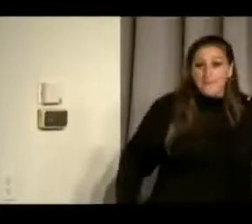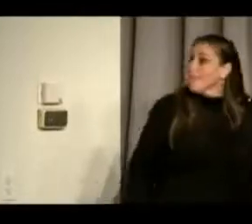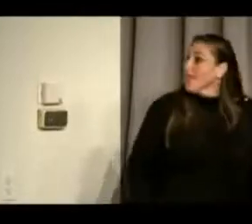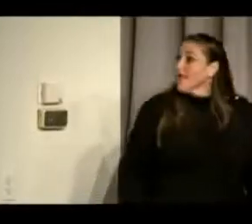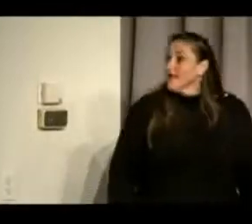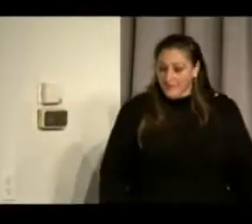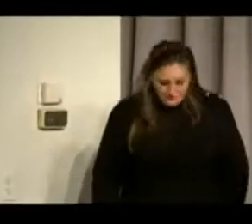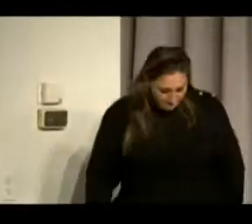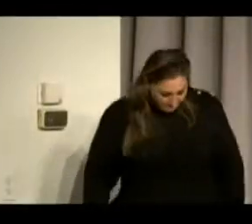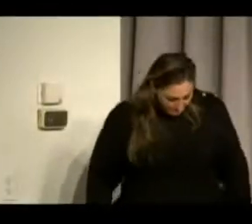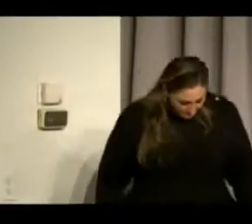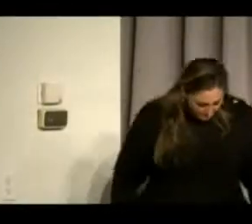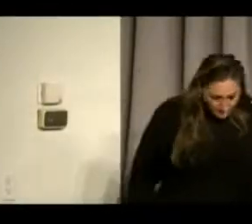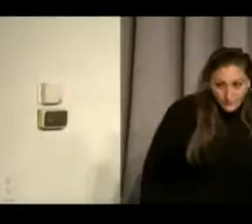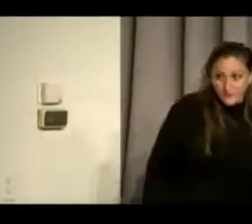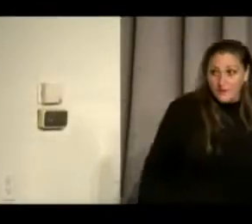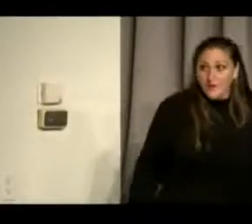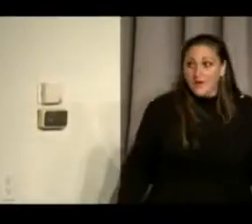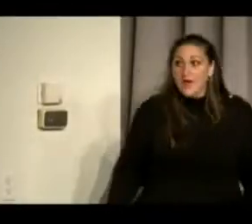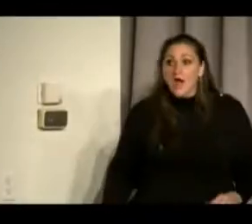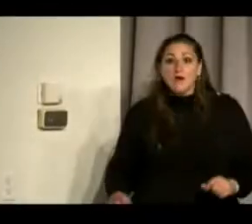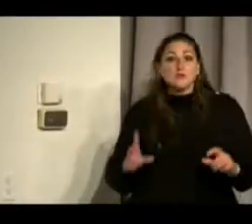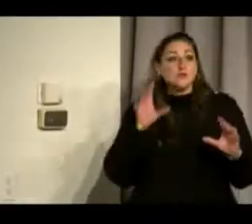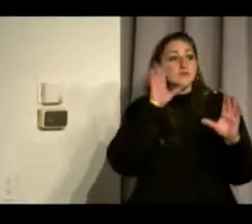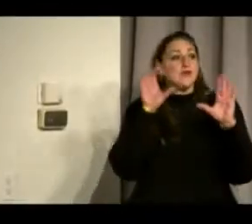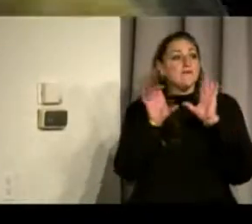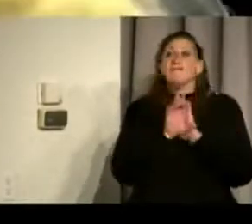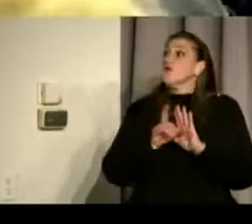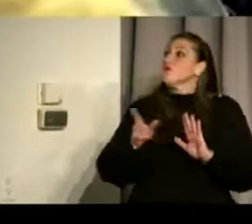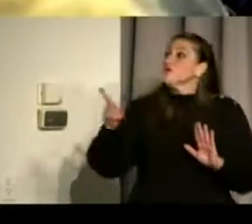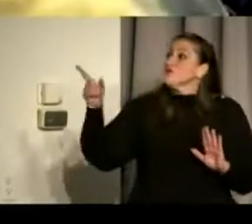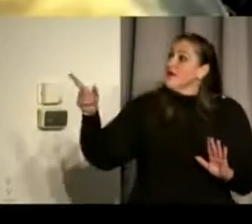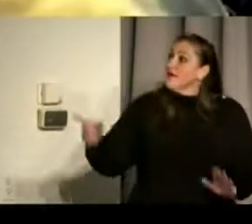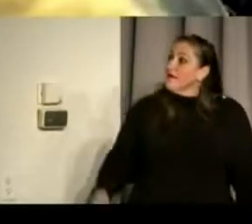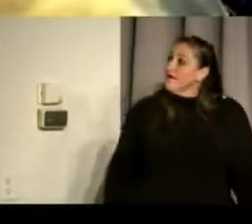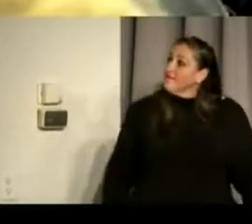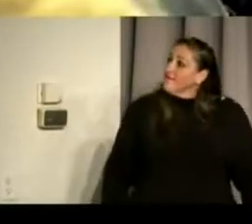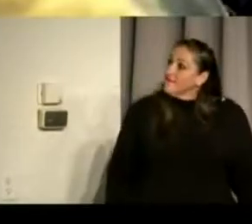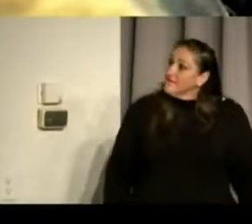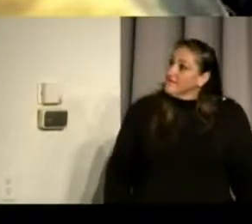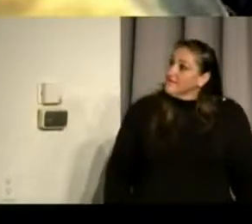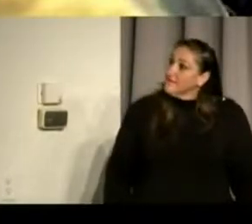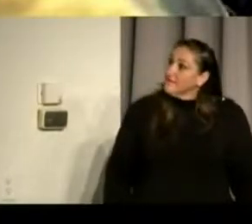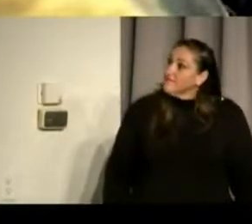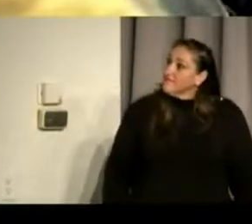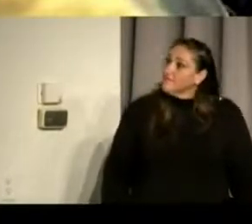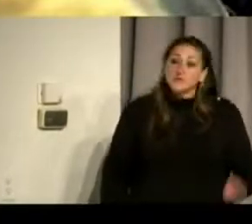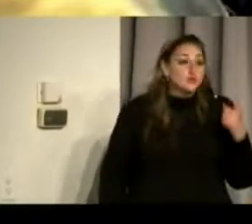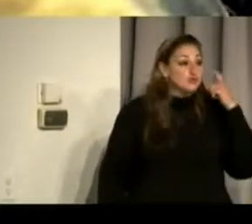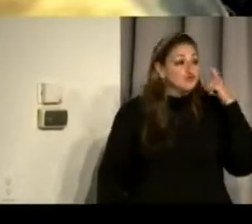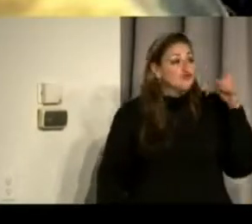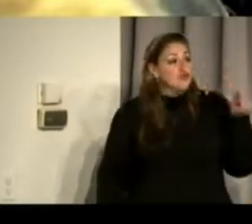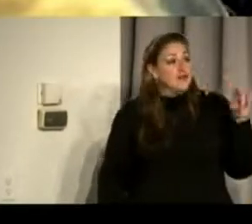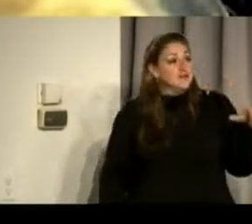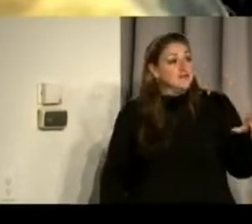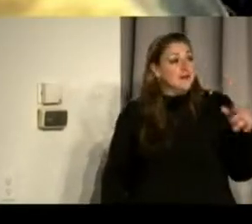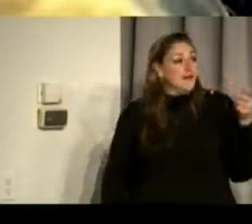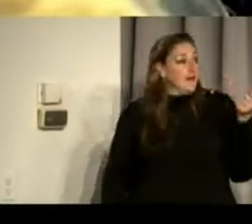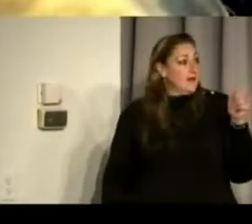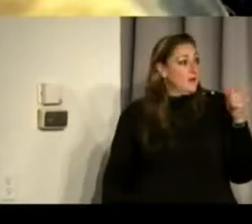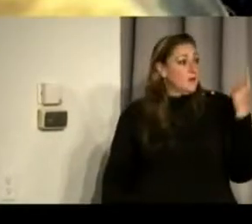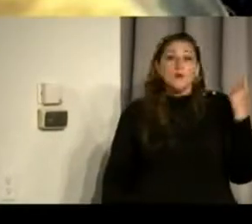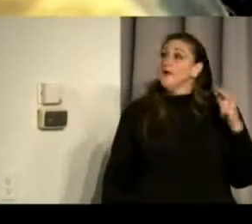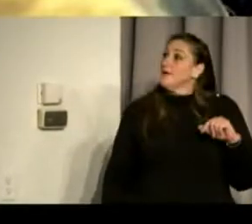I'd like for you to look at this photograph that is shortly to appear on the screen and tell me if you recognize anyone in that